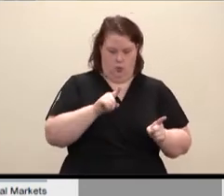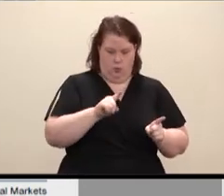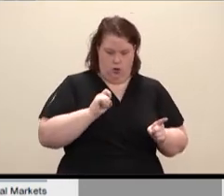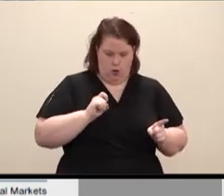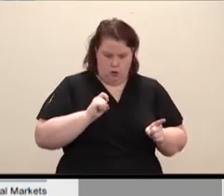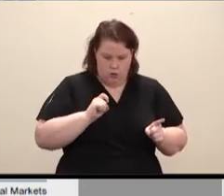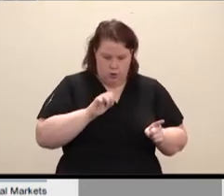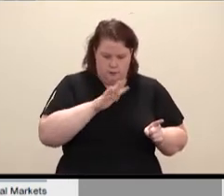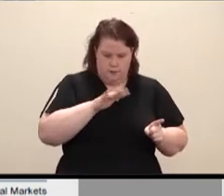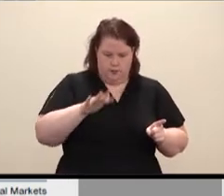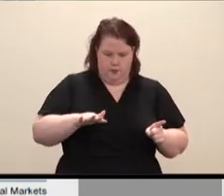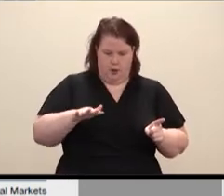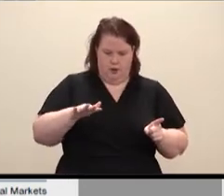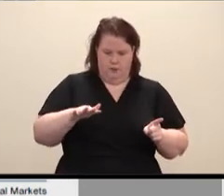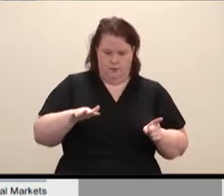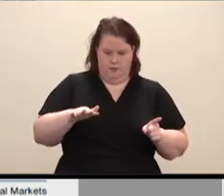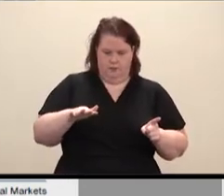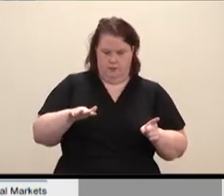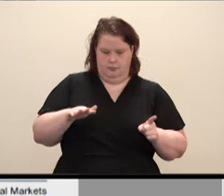$155.69 per year, or